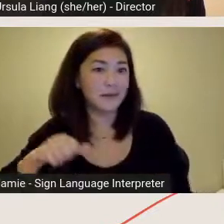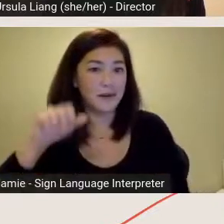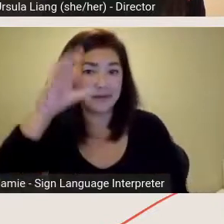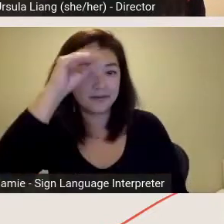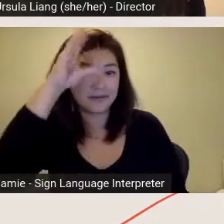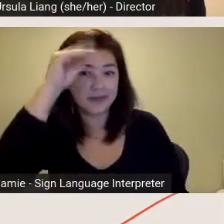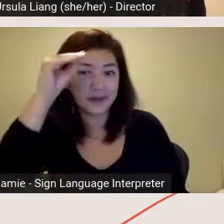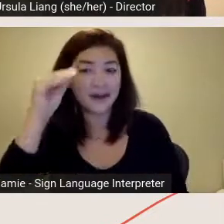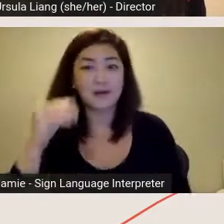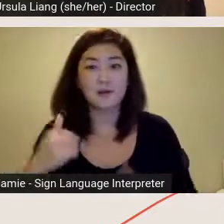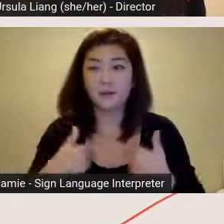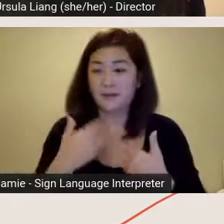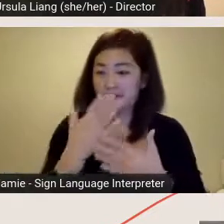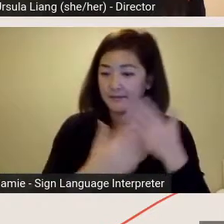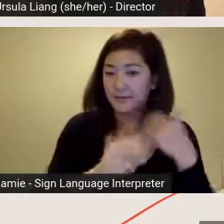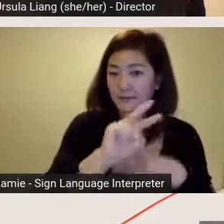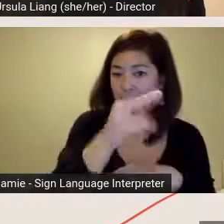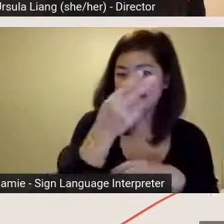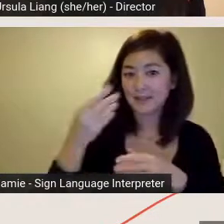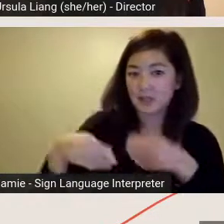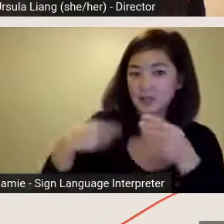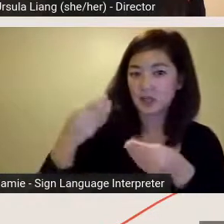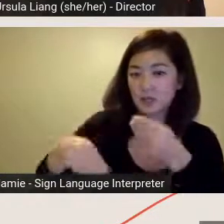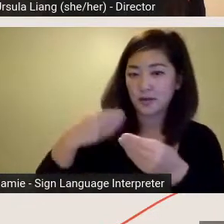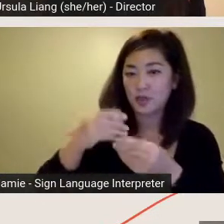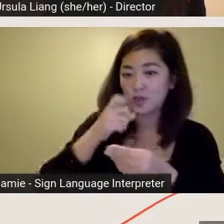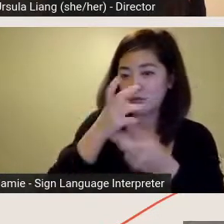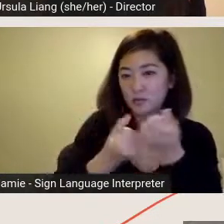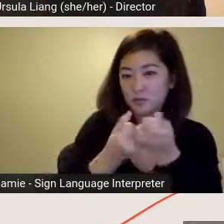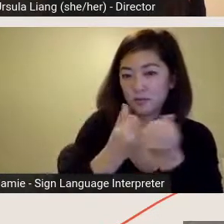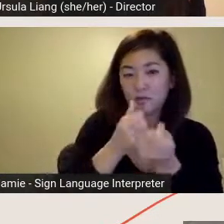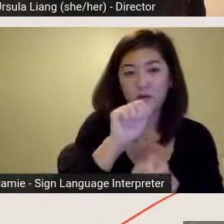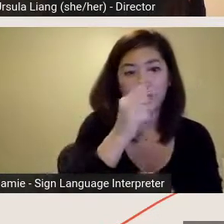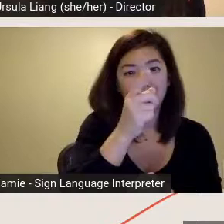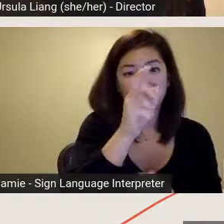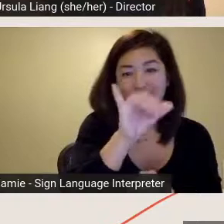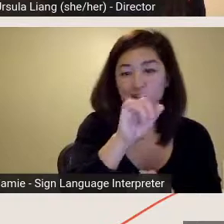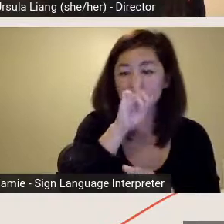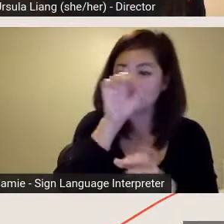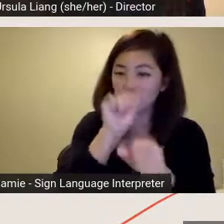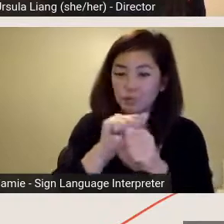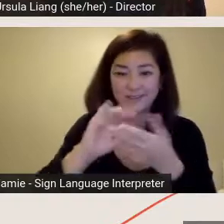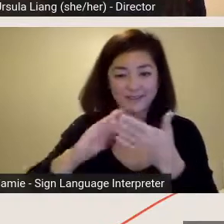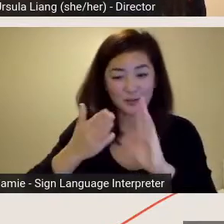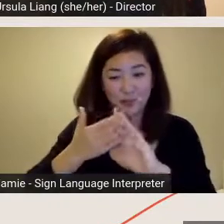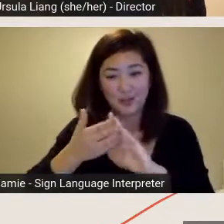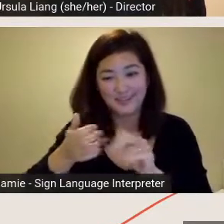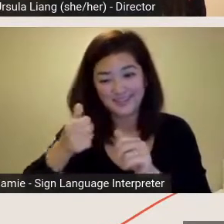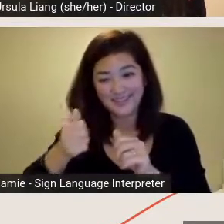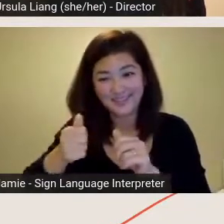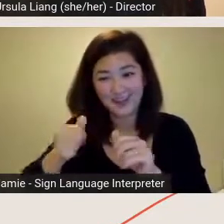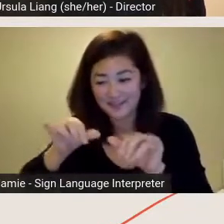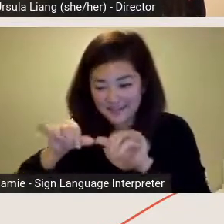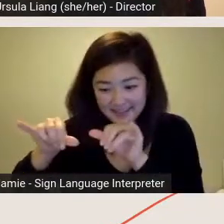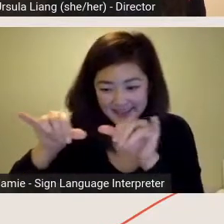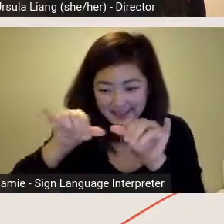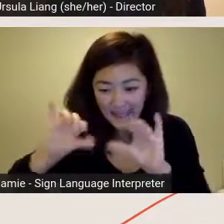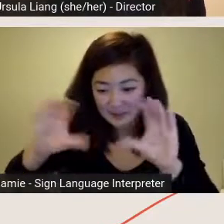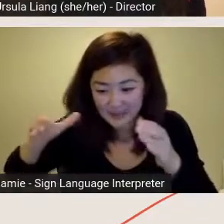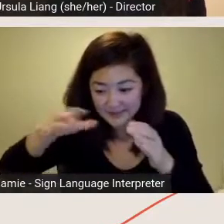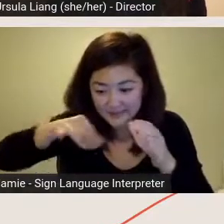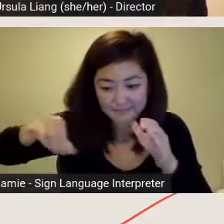generation activists on the Akai side. And so there's just a lot of diversity, you know, within that community too. But if